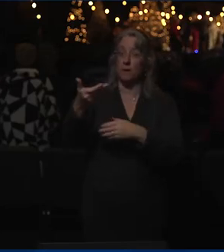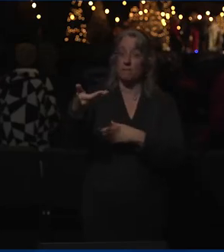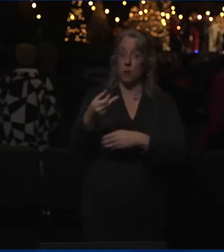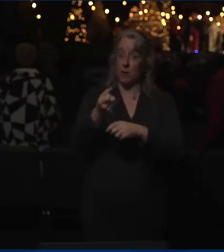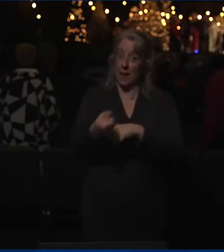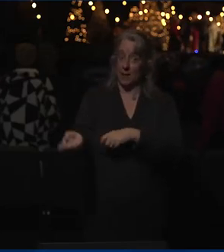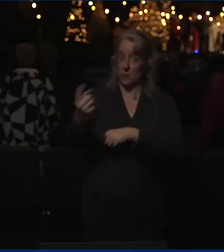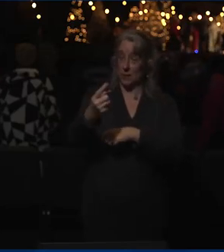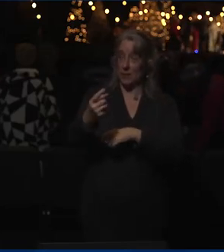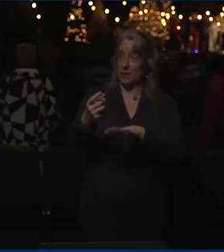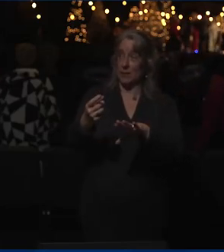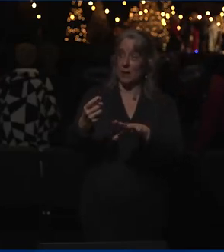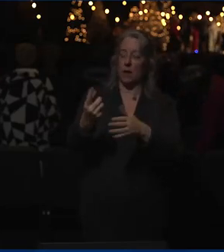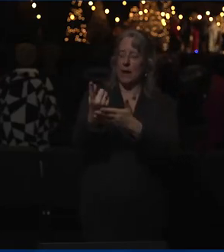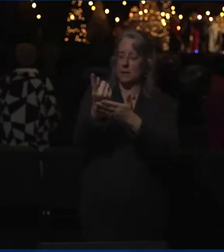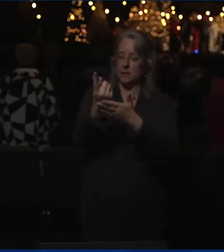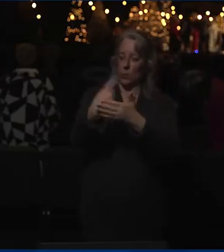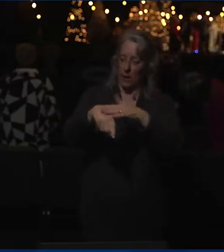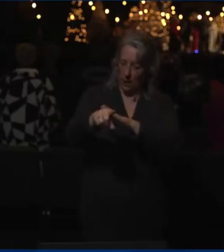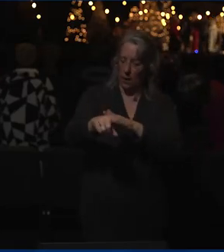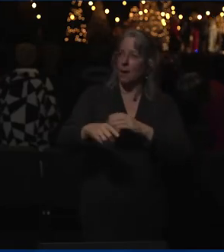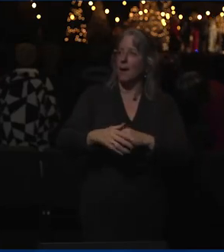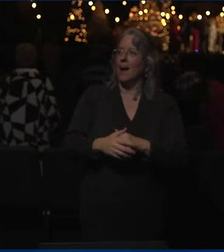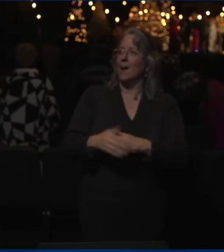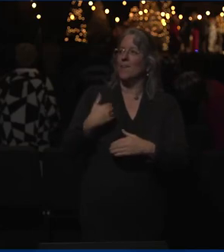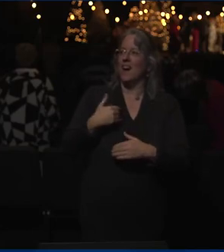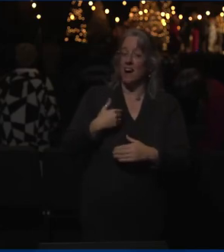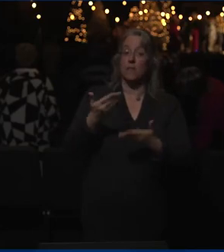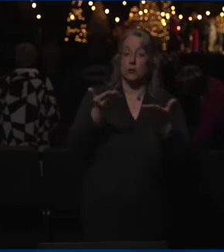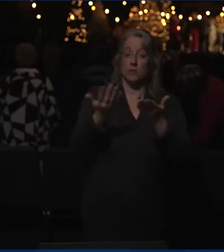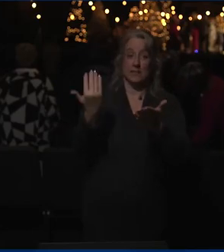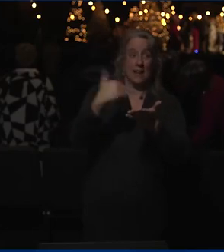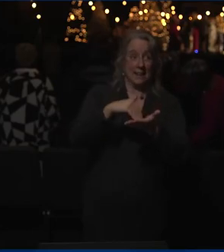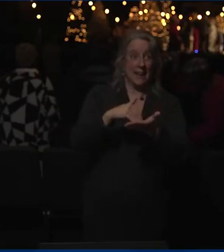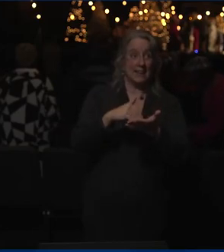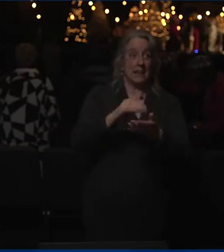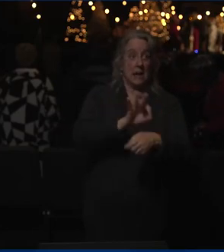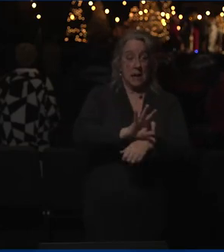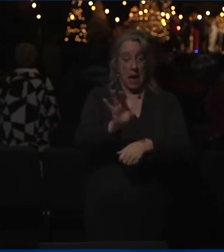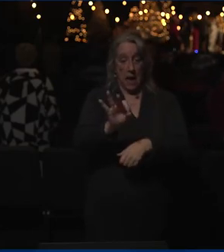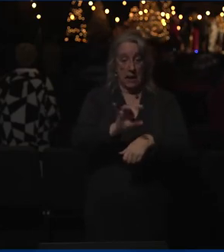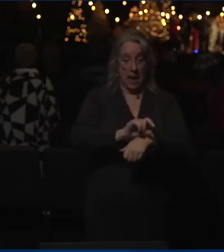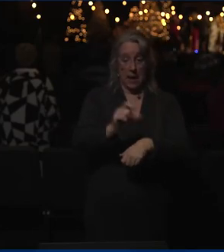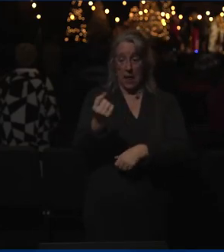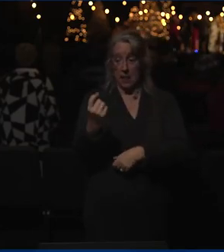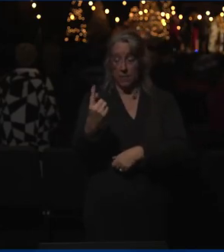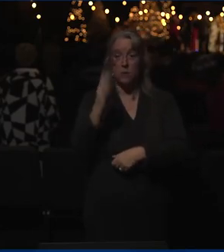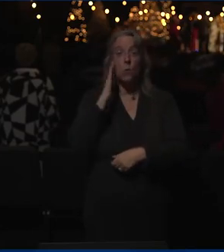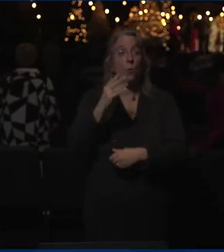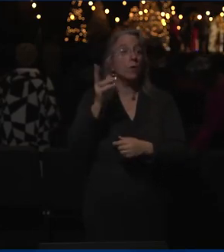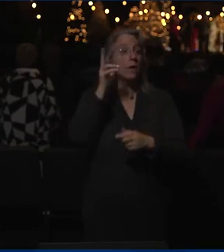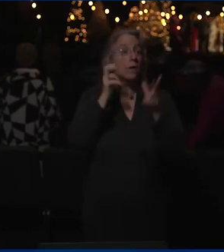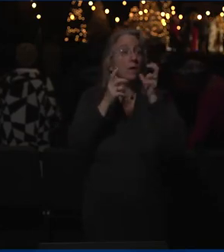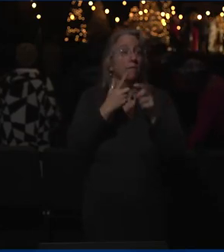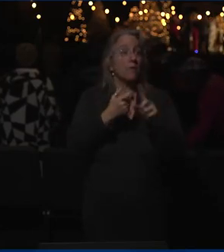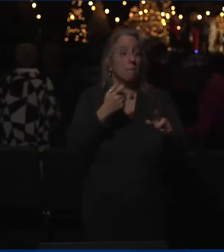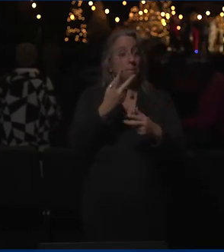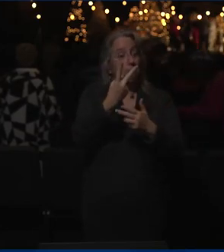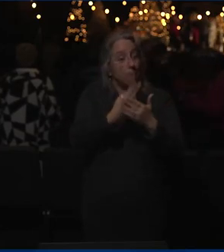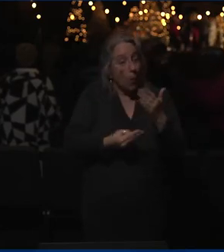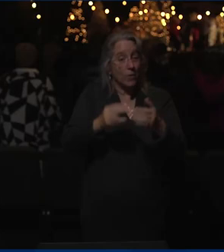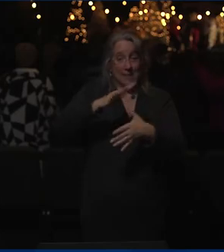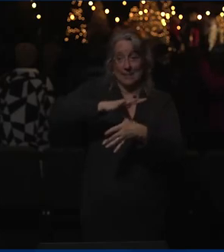same time at 9 a.m. and 11 a.m. You'll hear from both of our senior pastors, Eric as well as Julia. So we invite you to that. And